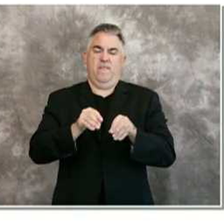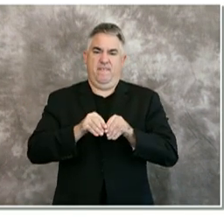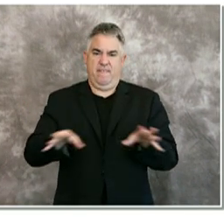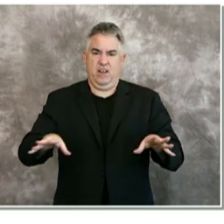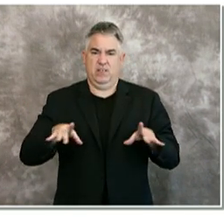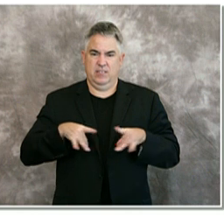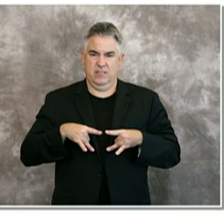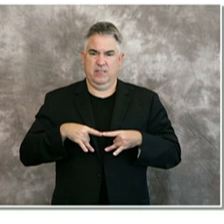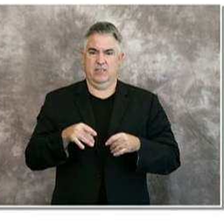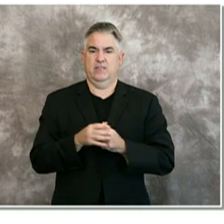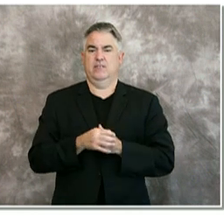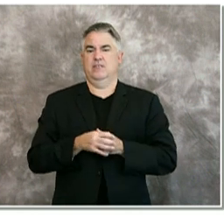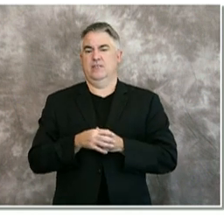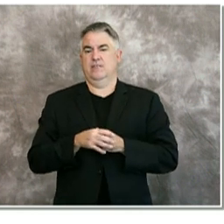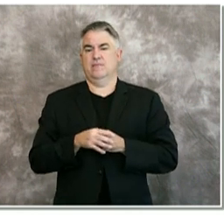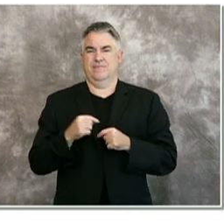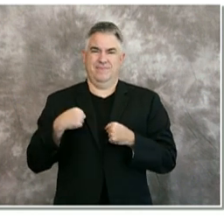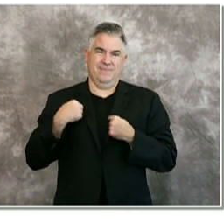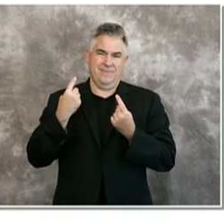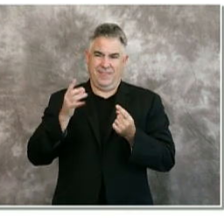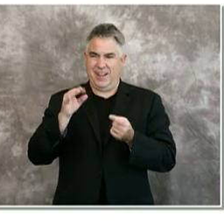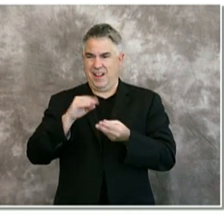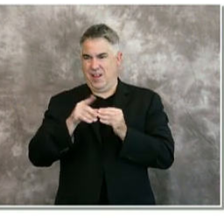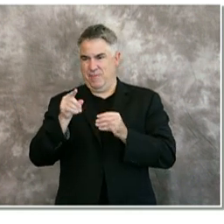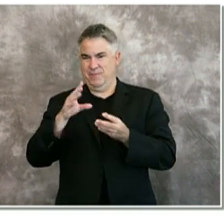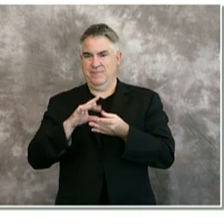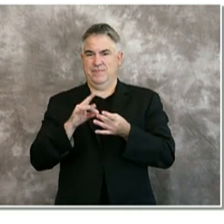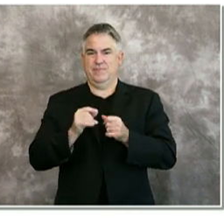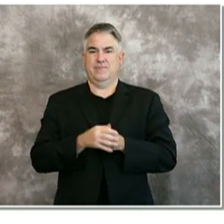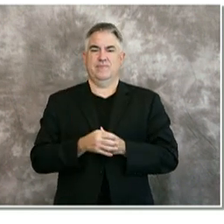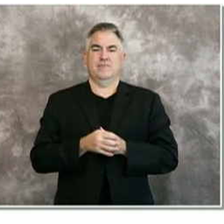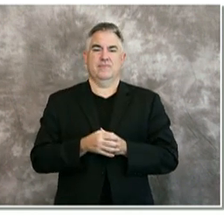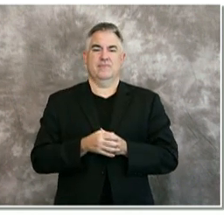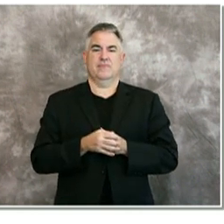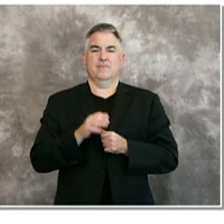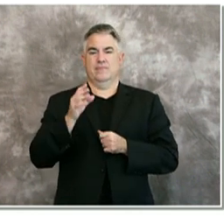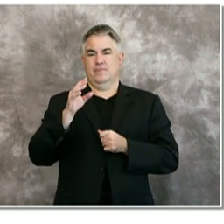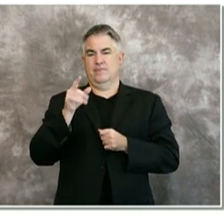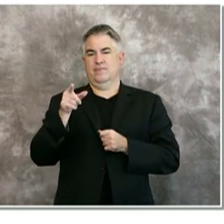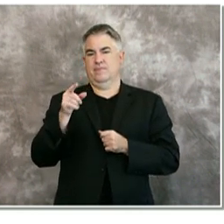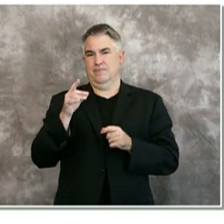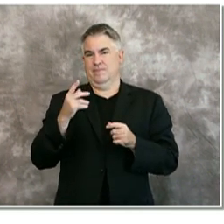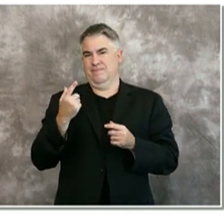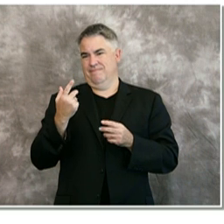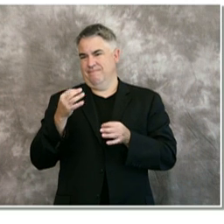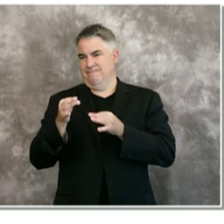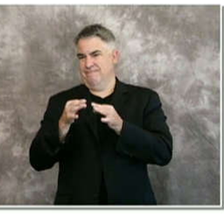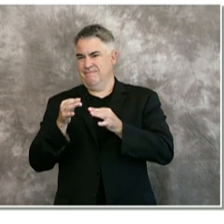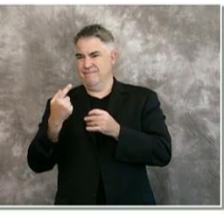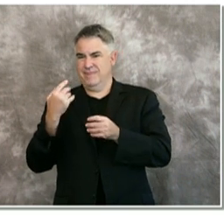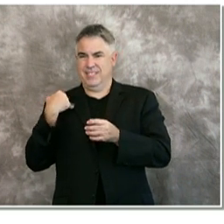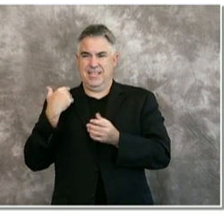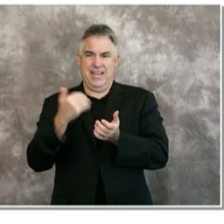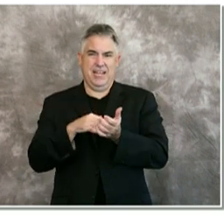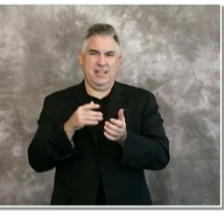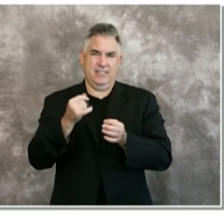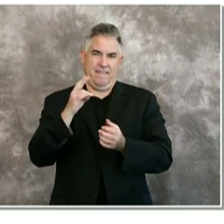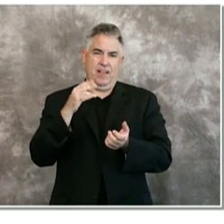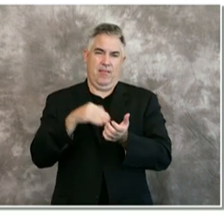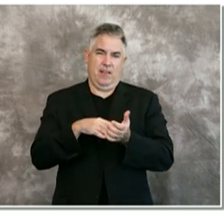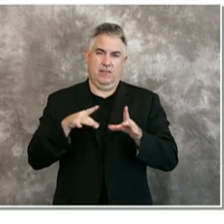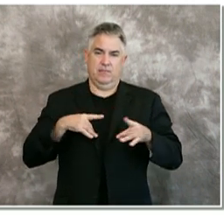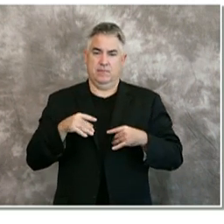274 positive cases out of the 7,667 I mentioned, for a 4% percentage of positive. This